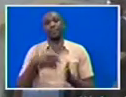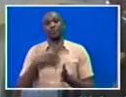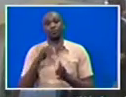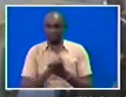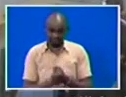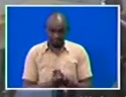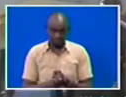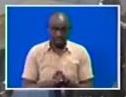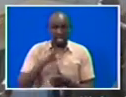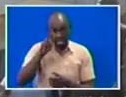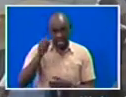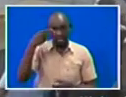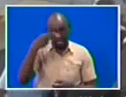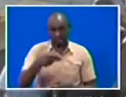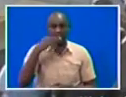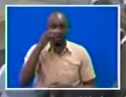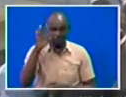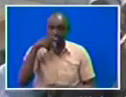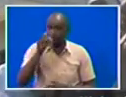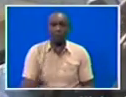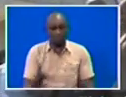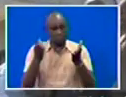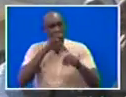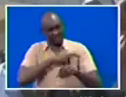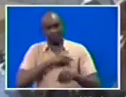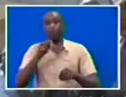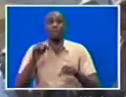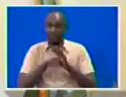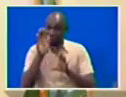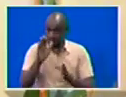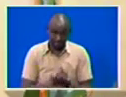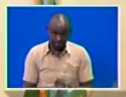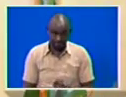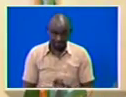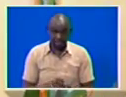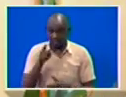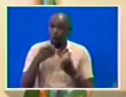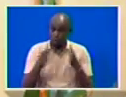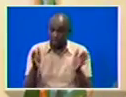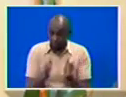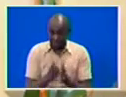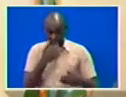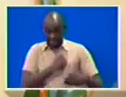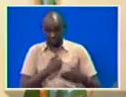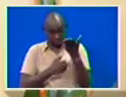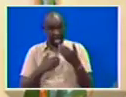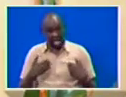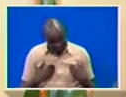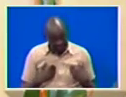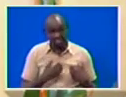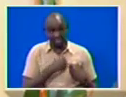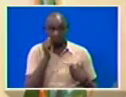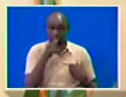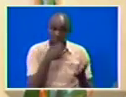The national insurer has been improving benefits to its members. We opened up with the surgical packages, which have